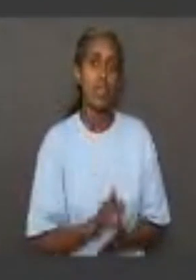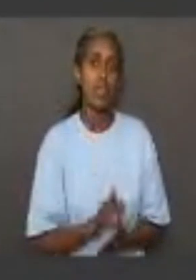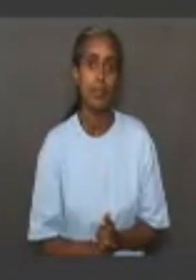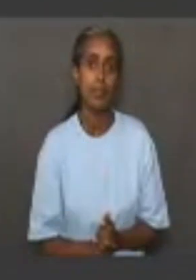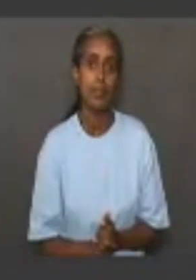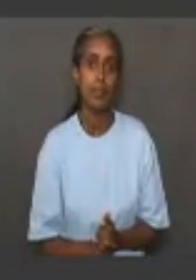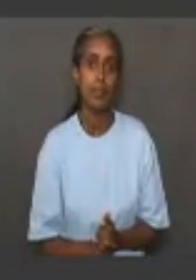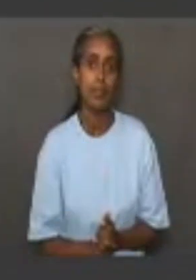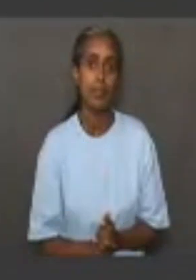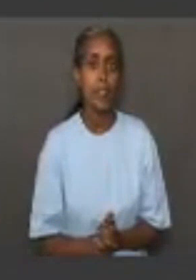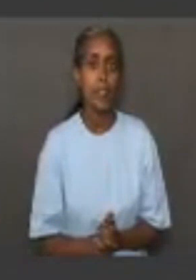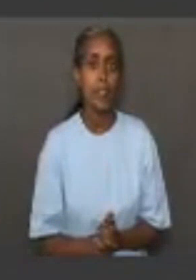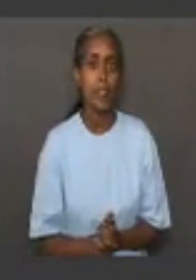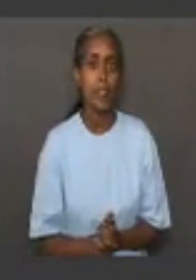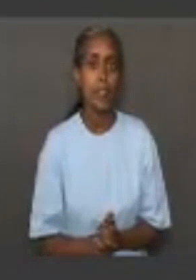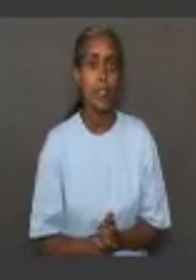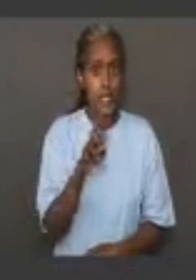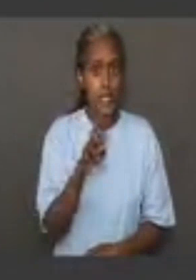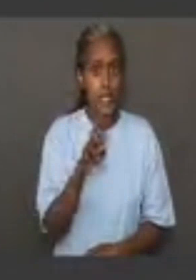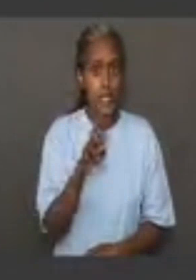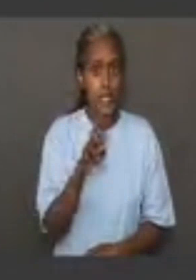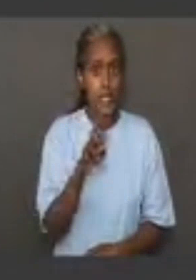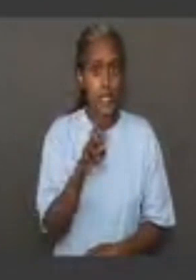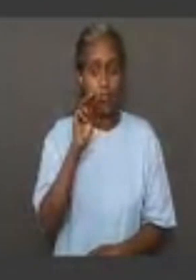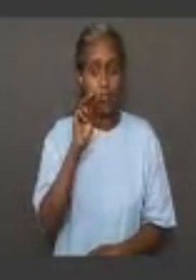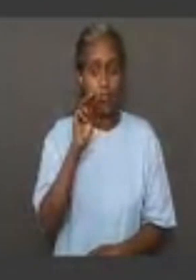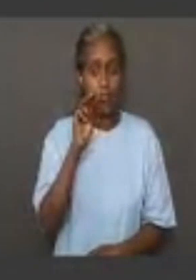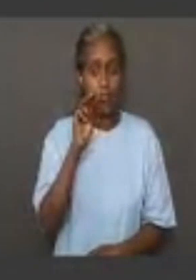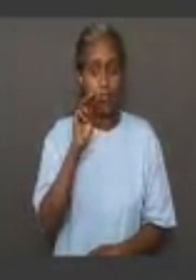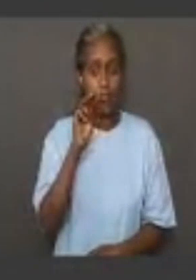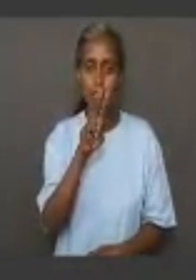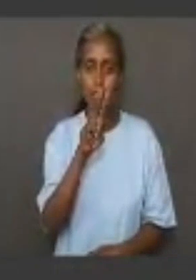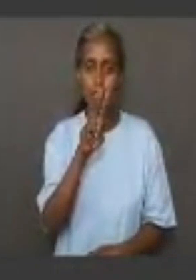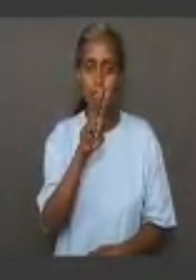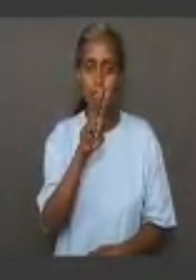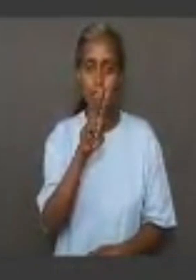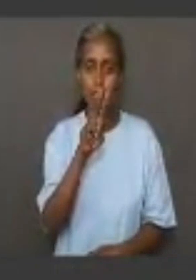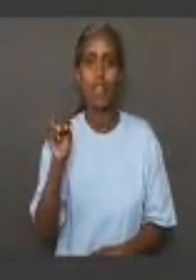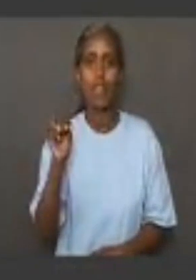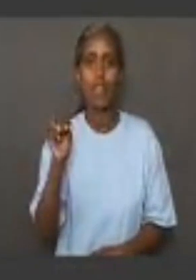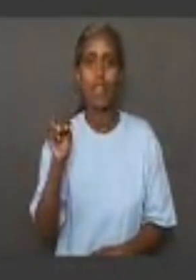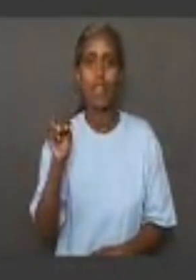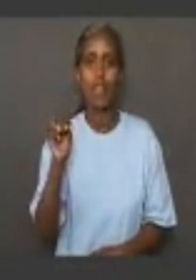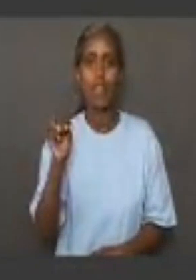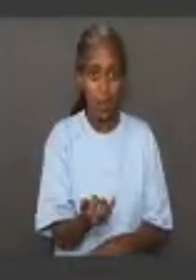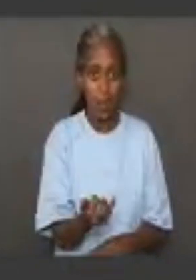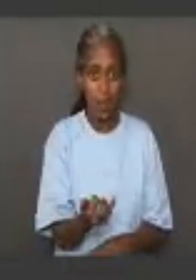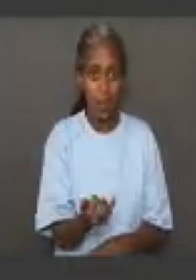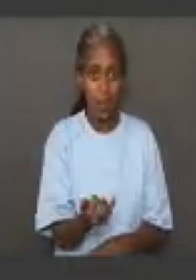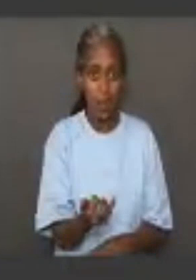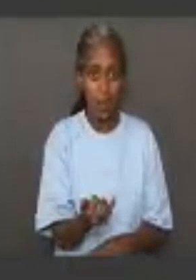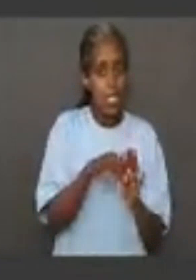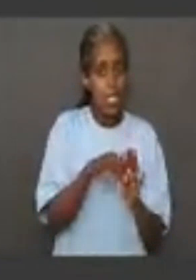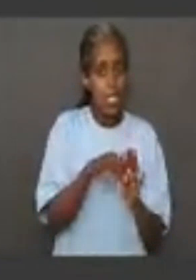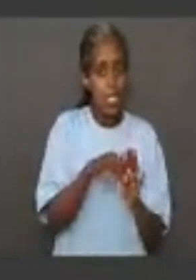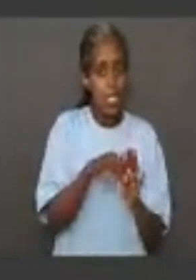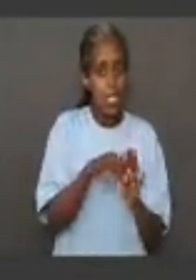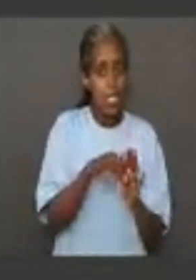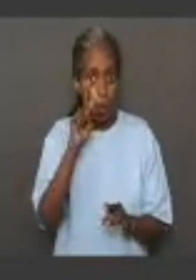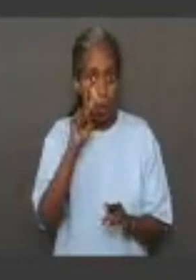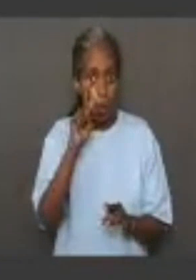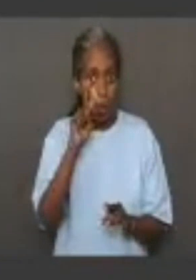Using a Venn diagram, we can represent A complement by the shaded